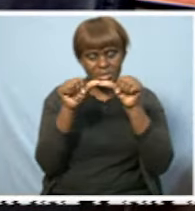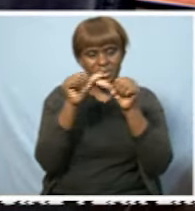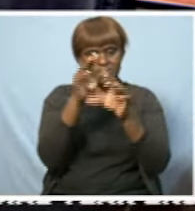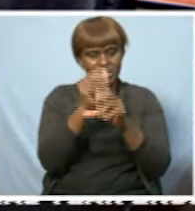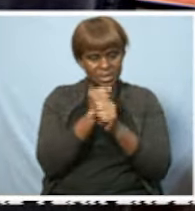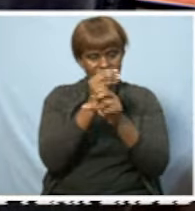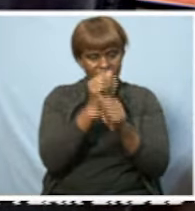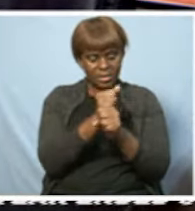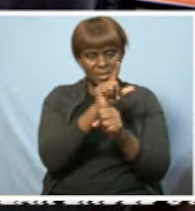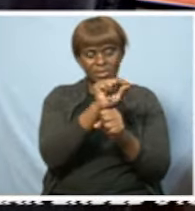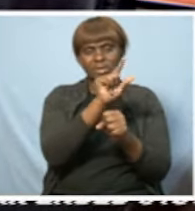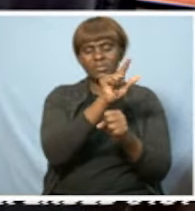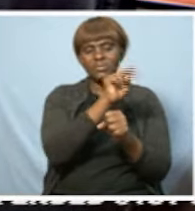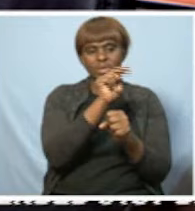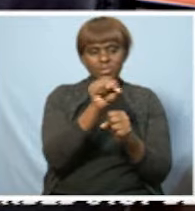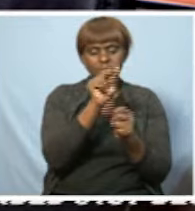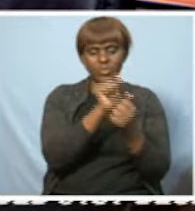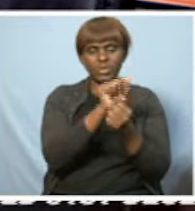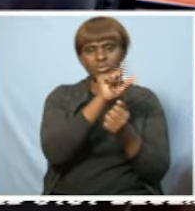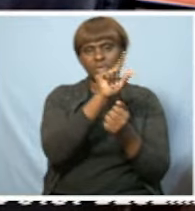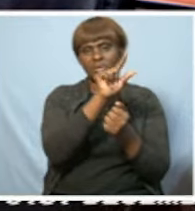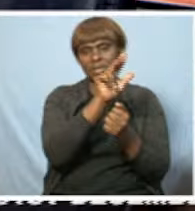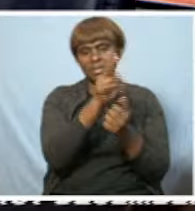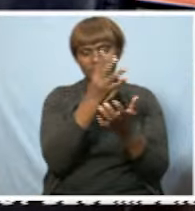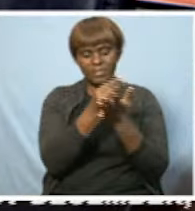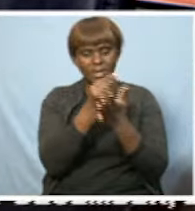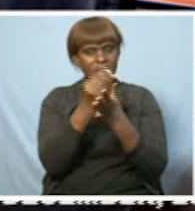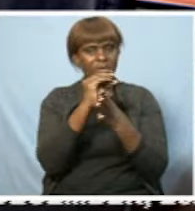receiving 2022 and 2023 funds, or what?